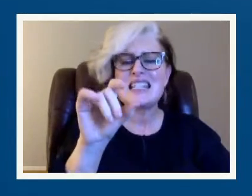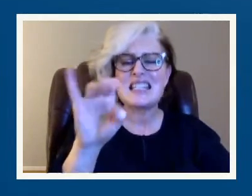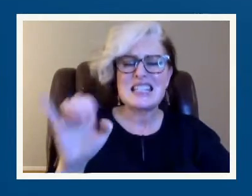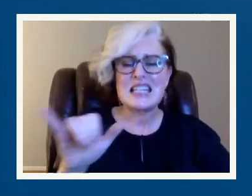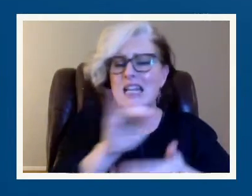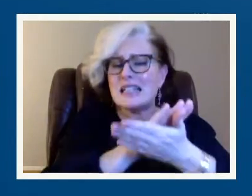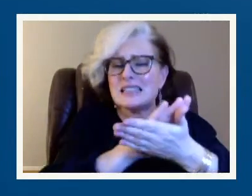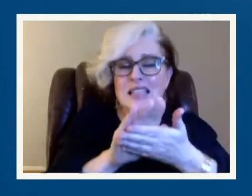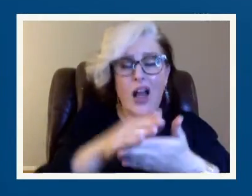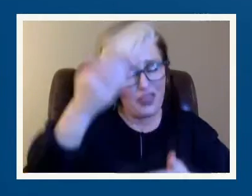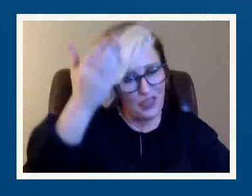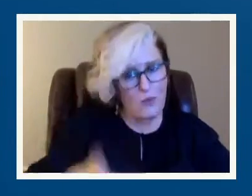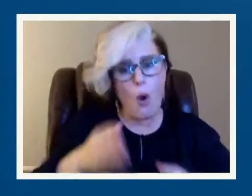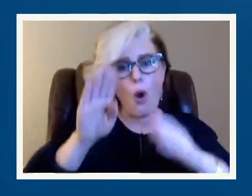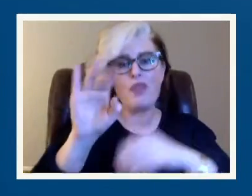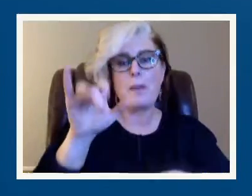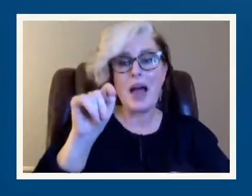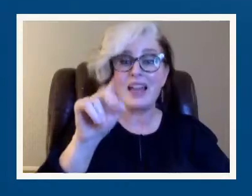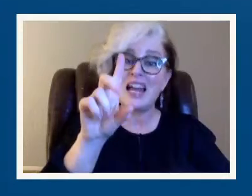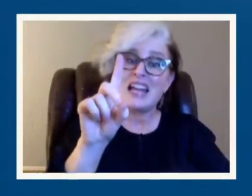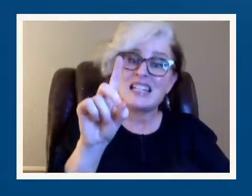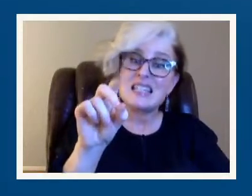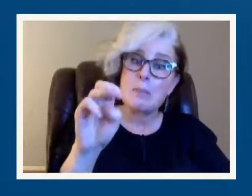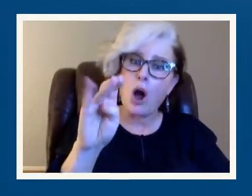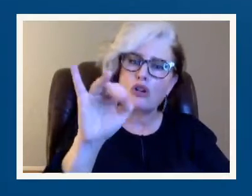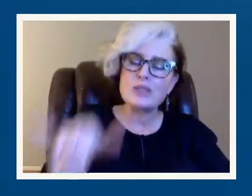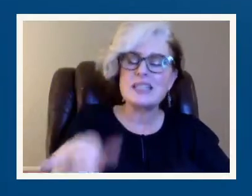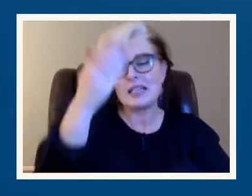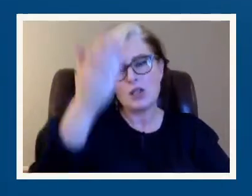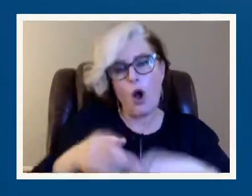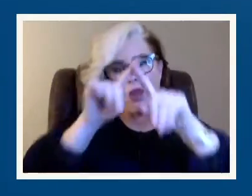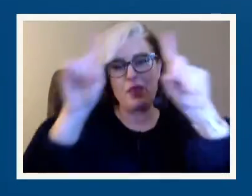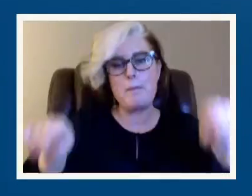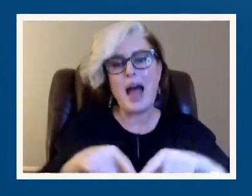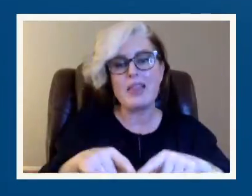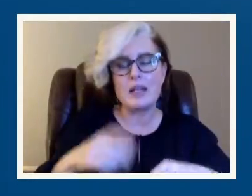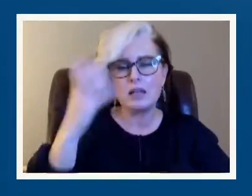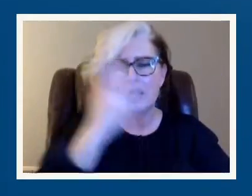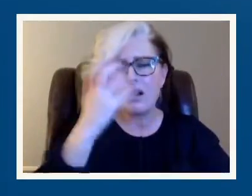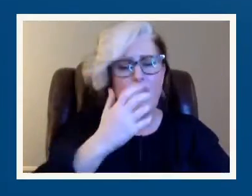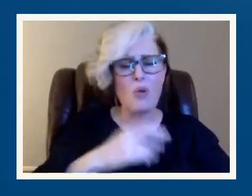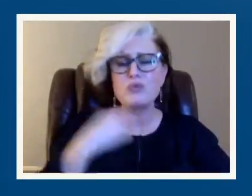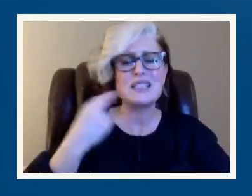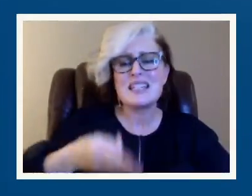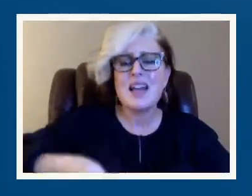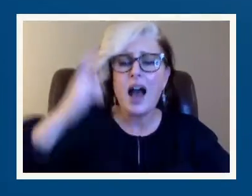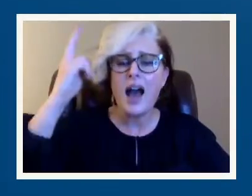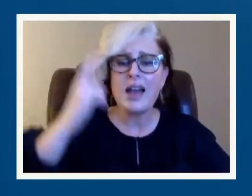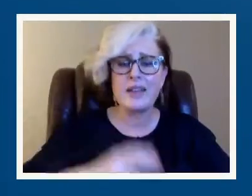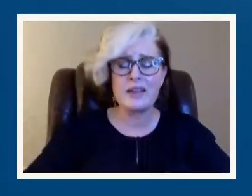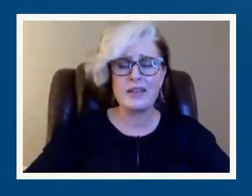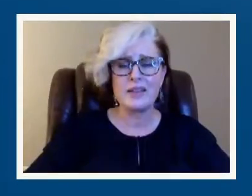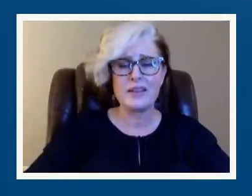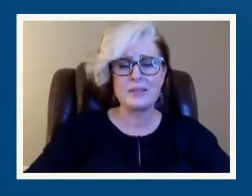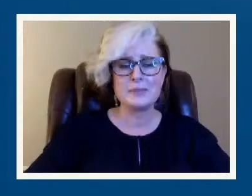are on the ballot. Democracy itself is on the ballot. The stakes are high.